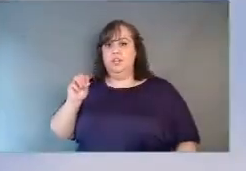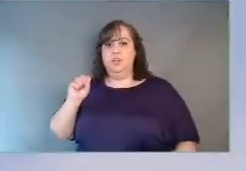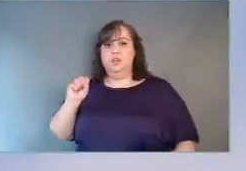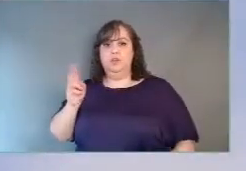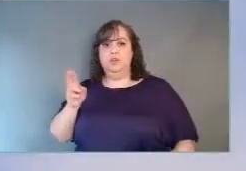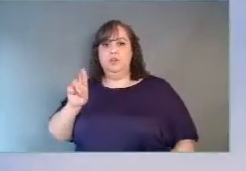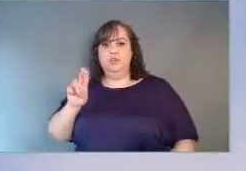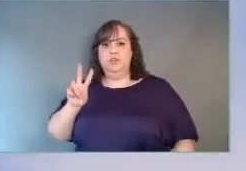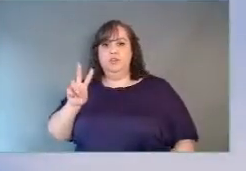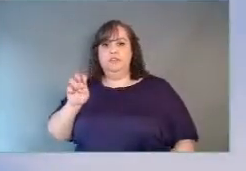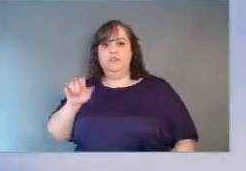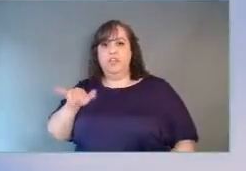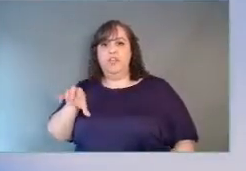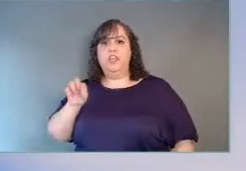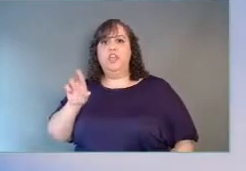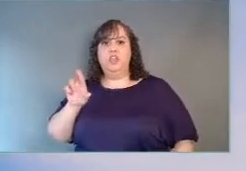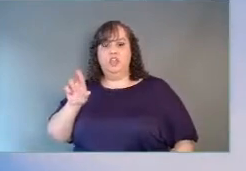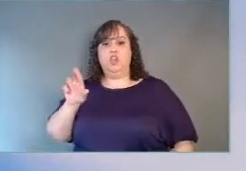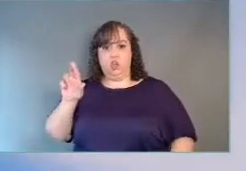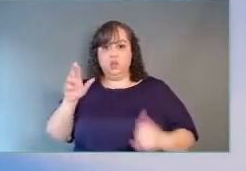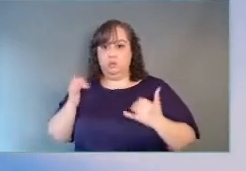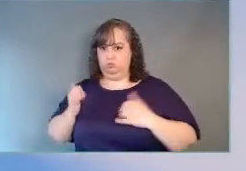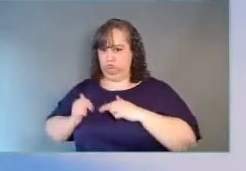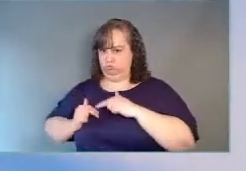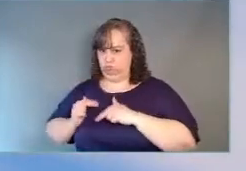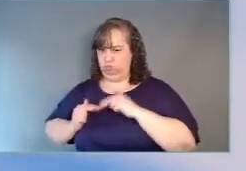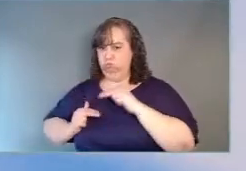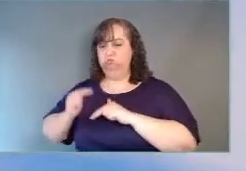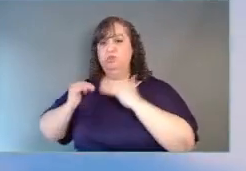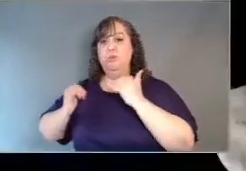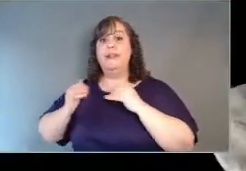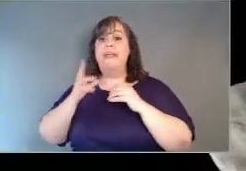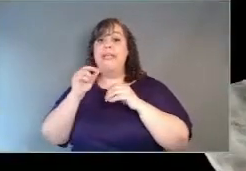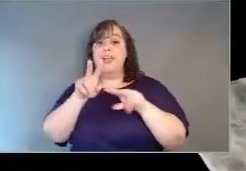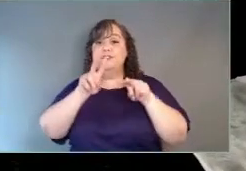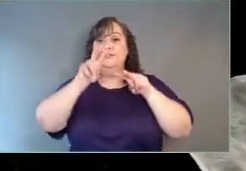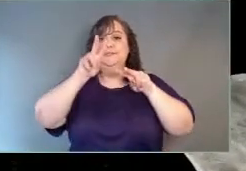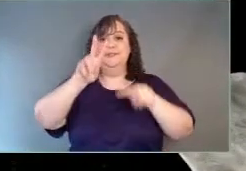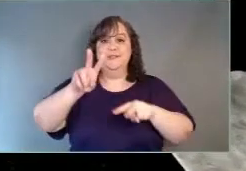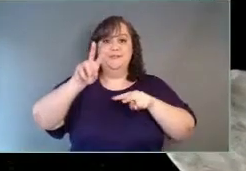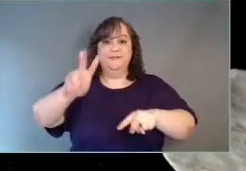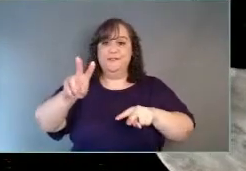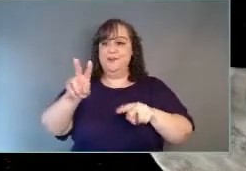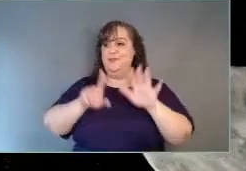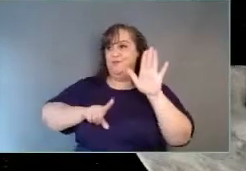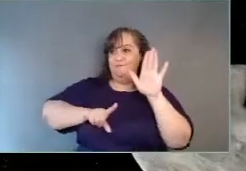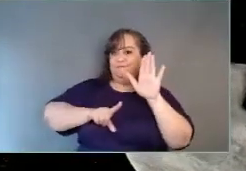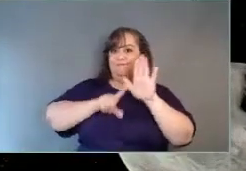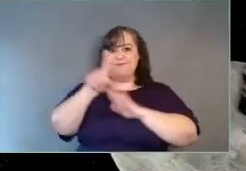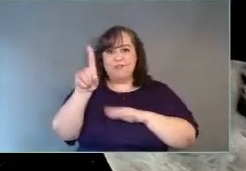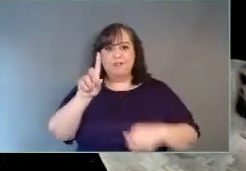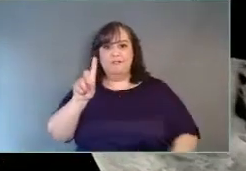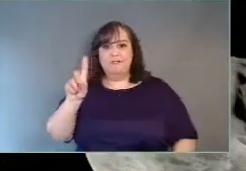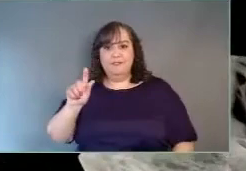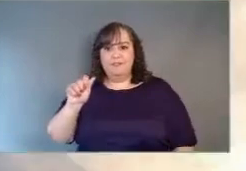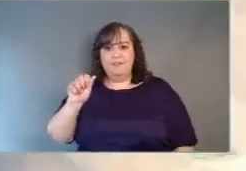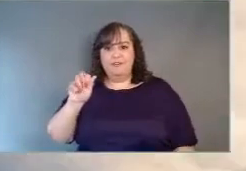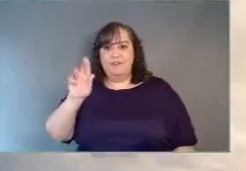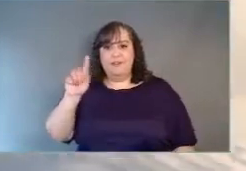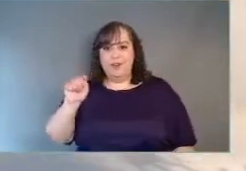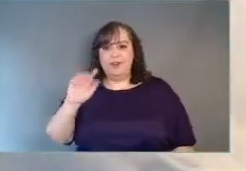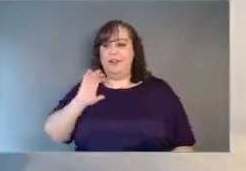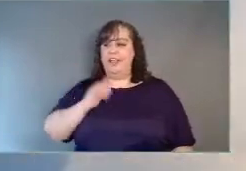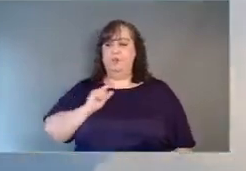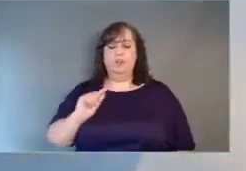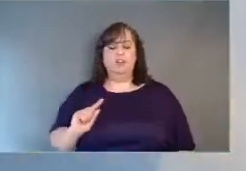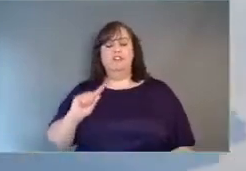We're also looking forward to the launch of DART. It's our first planetary defense test mission, and